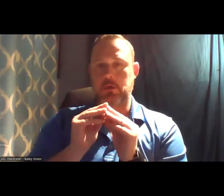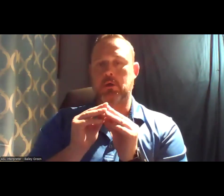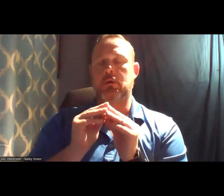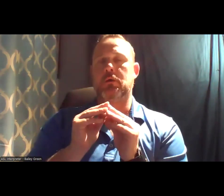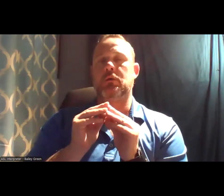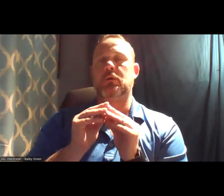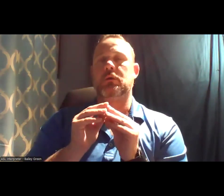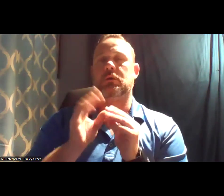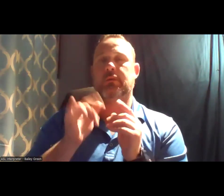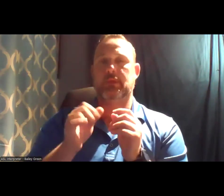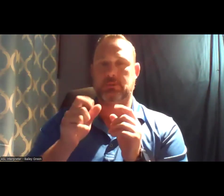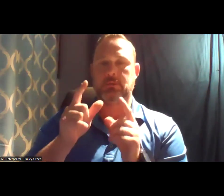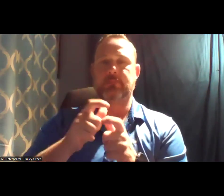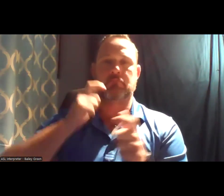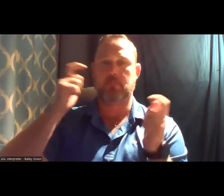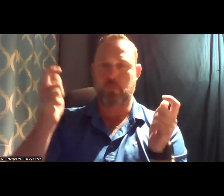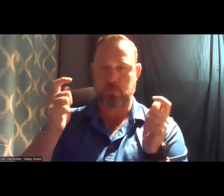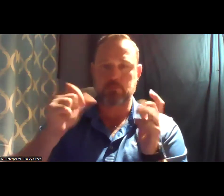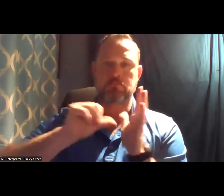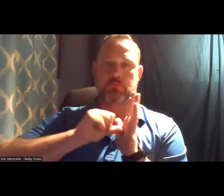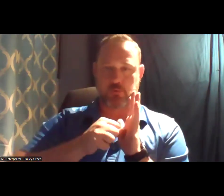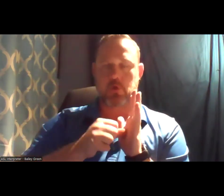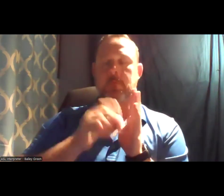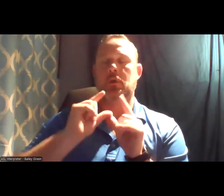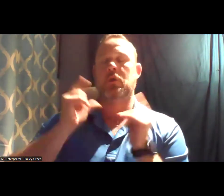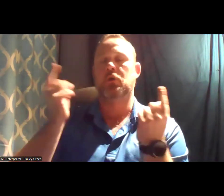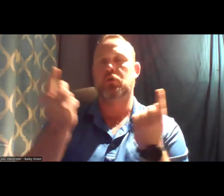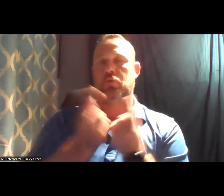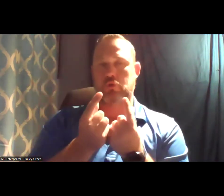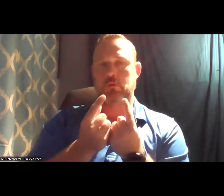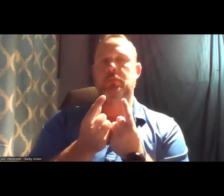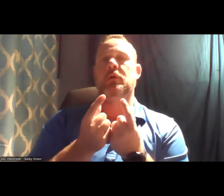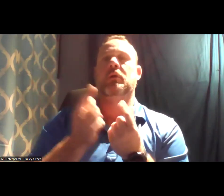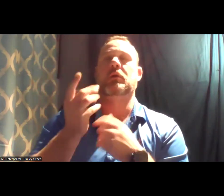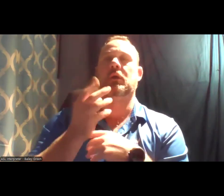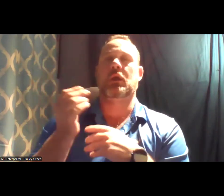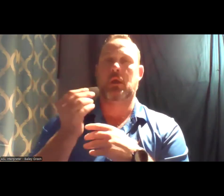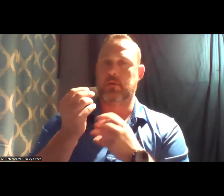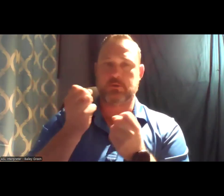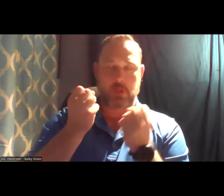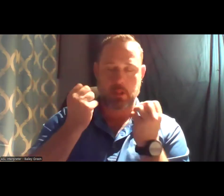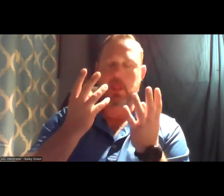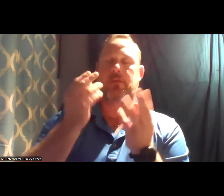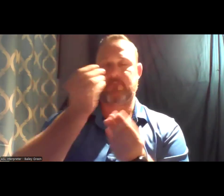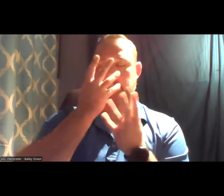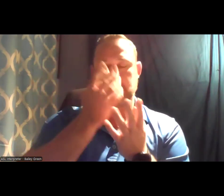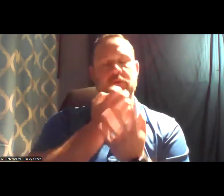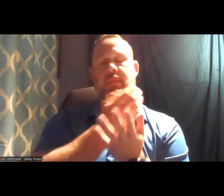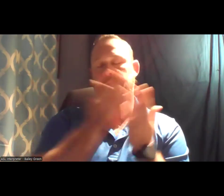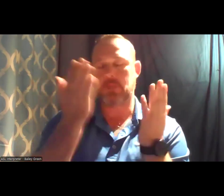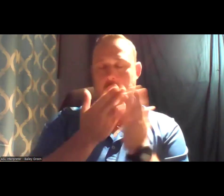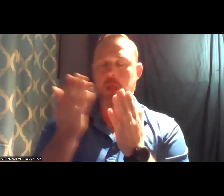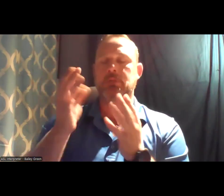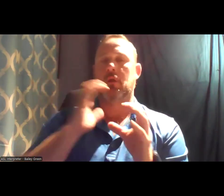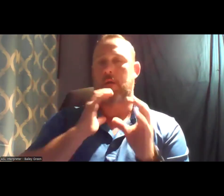This is a prolific group, and there's so much evidence on the slides and in the conversation of